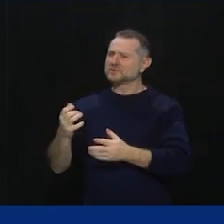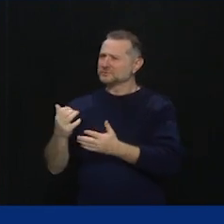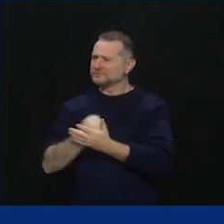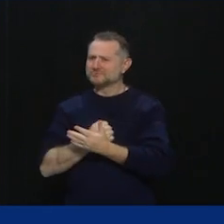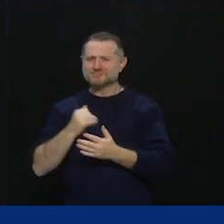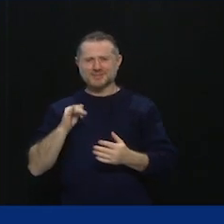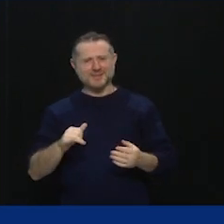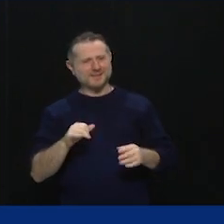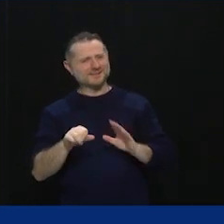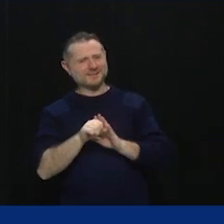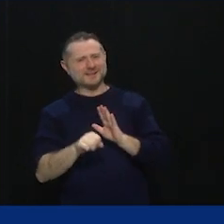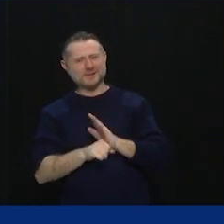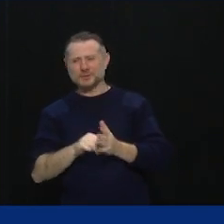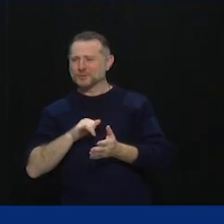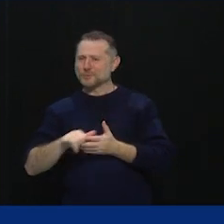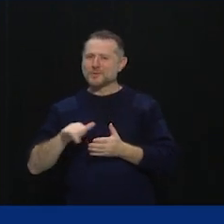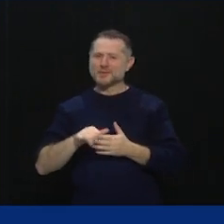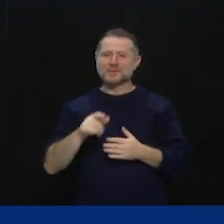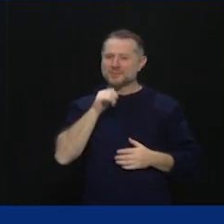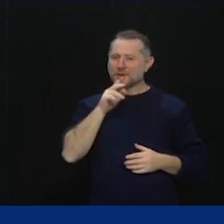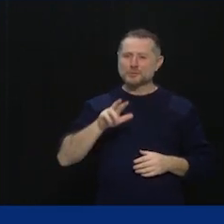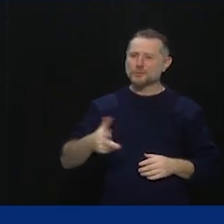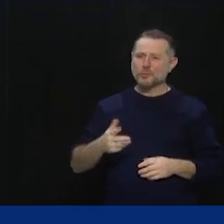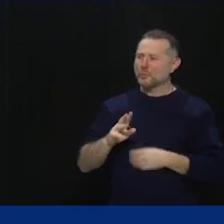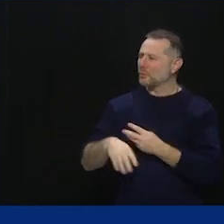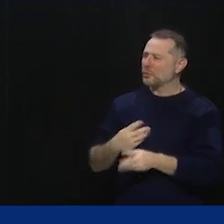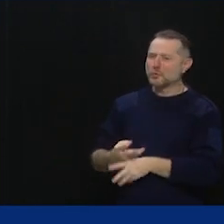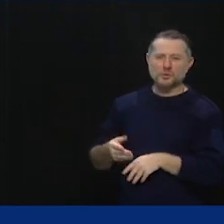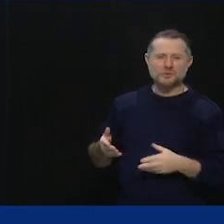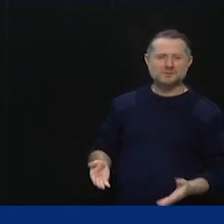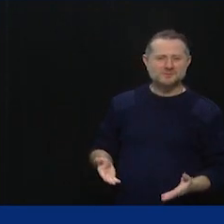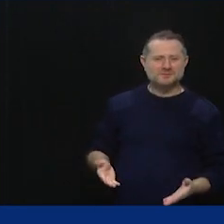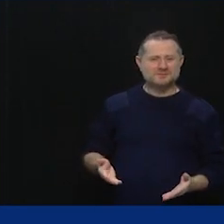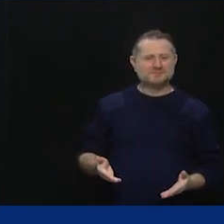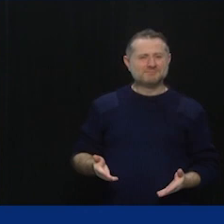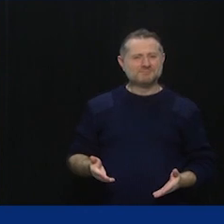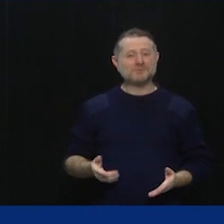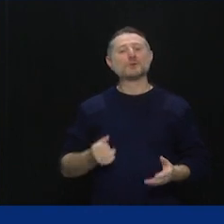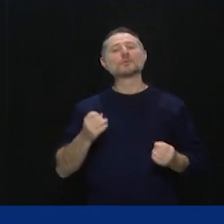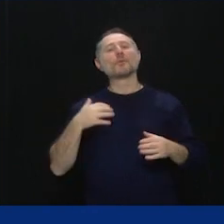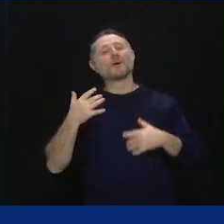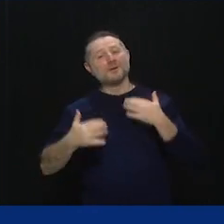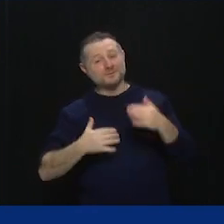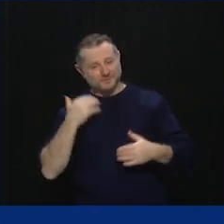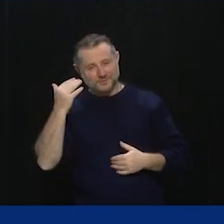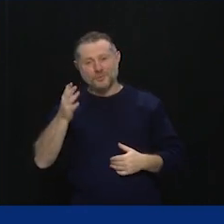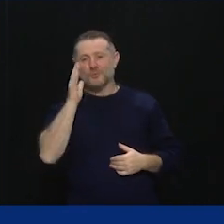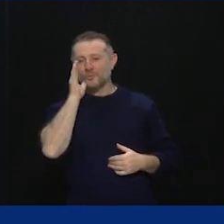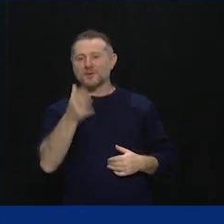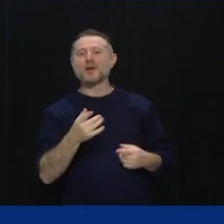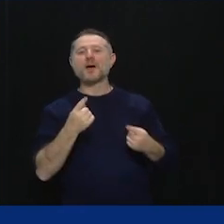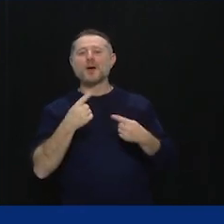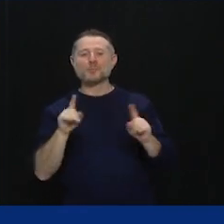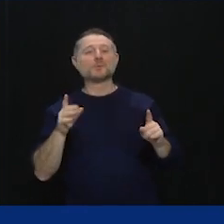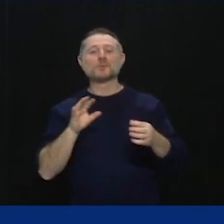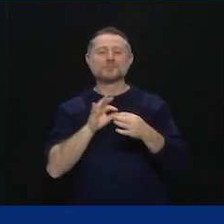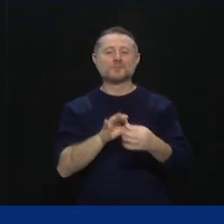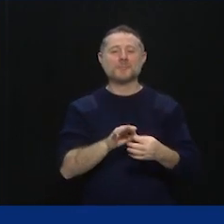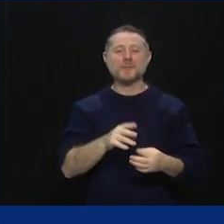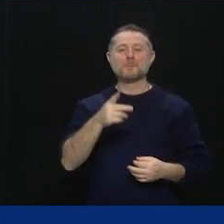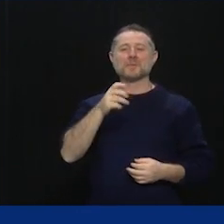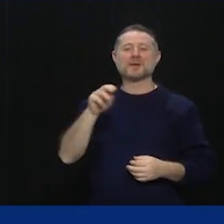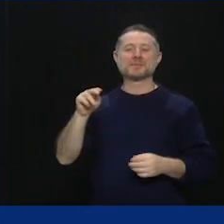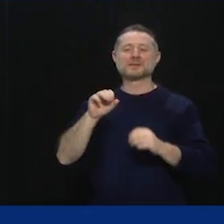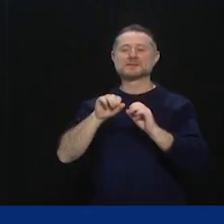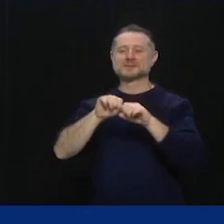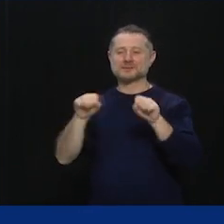and everybody deserves to have that, and that's why I'll be making another announcement about Penn Station just a few hours from now, because I'm tired of saying that